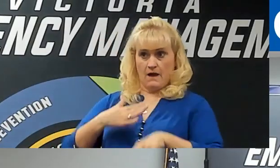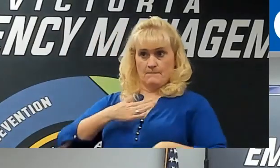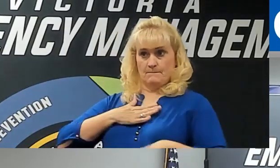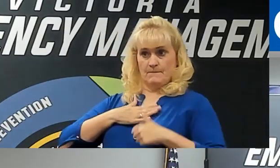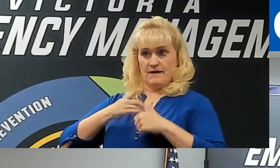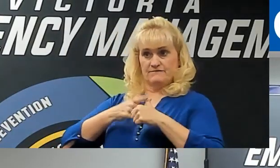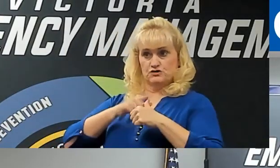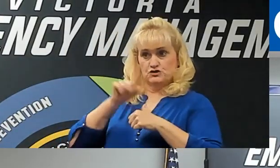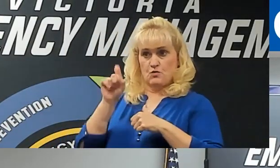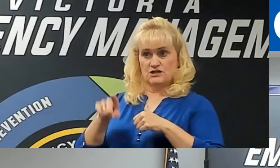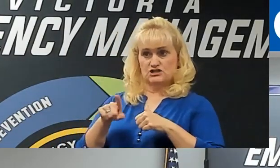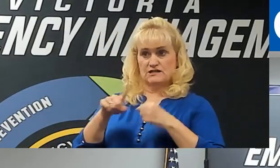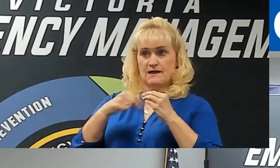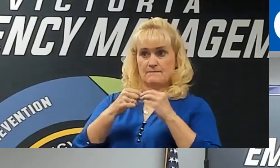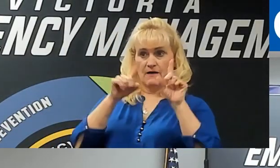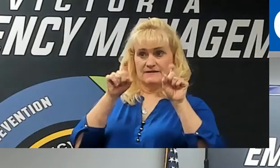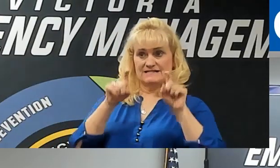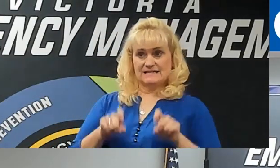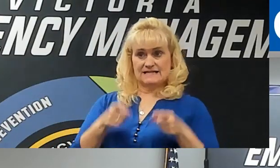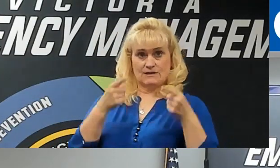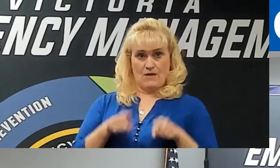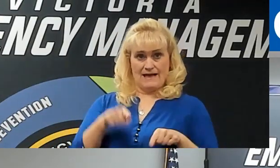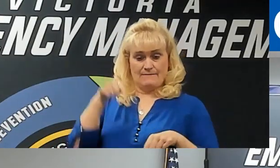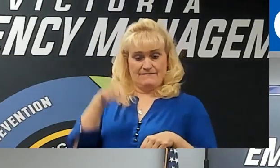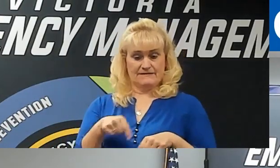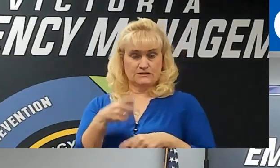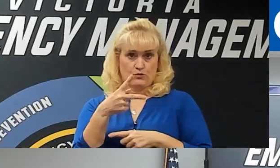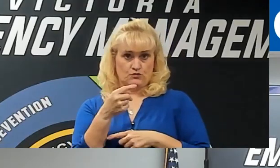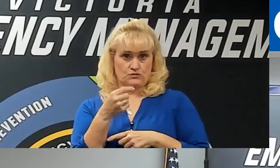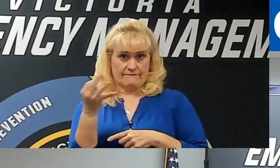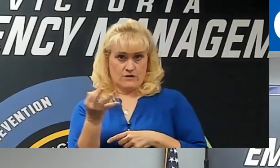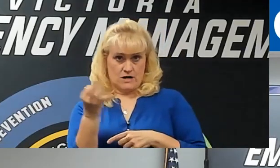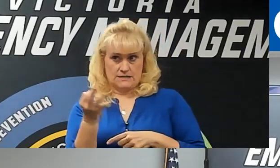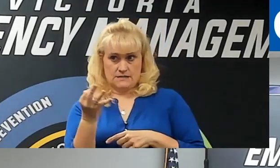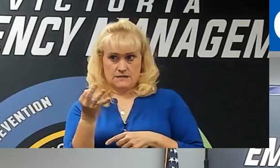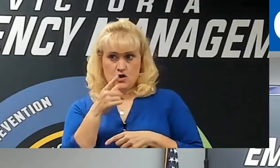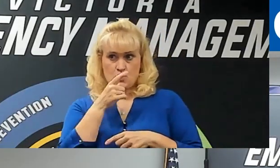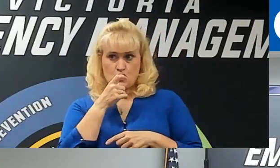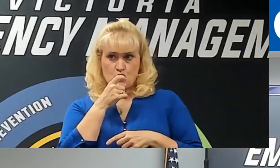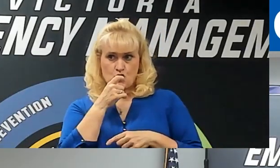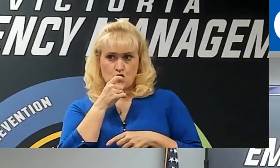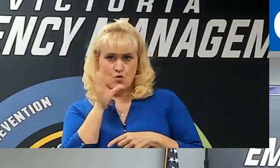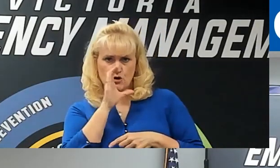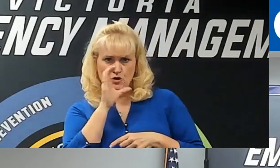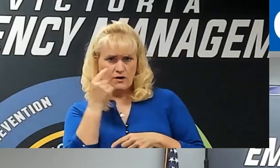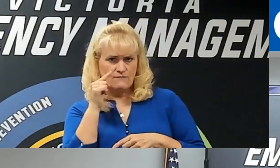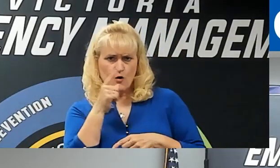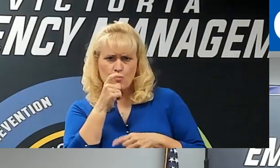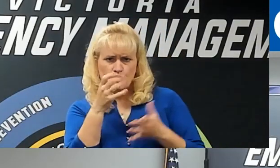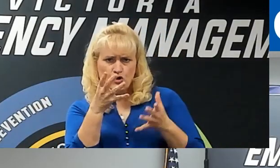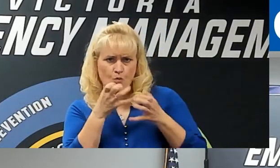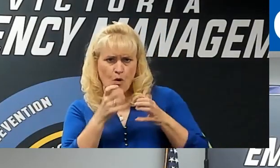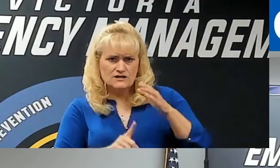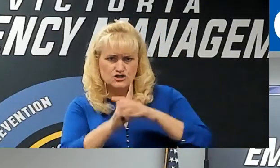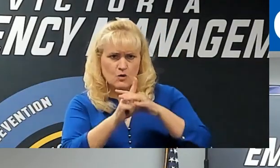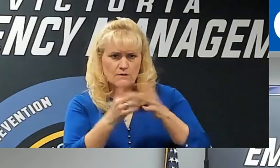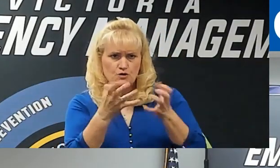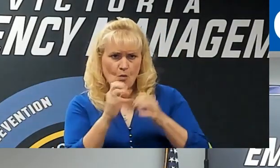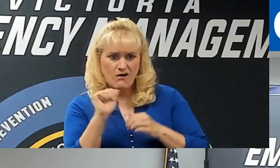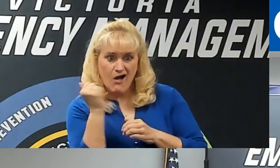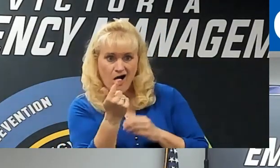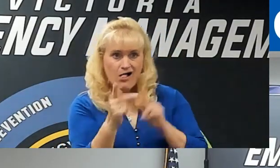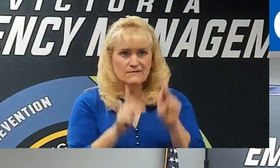is about this testing that's going to occur on Thursday and Friday. Who are you looking for to come and get tested? Are you looking for people